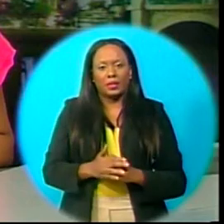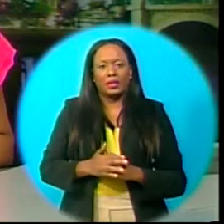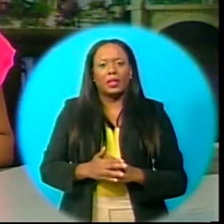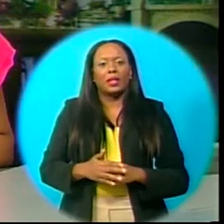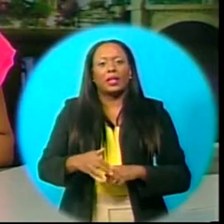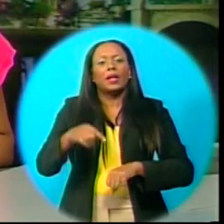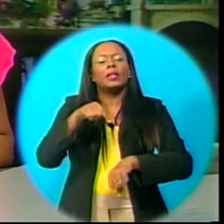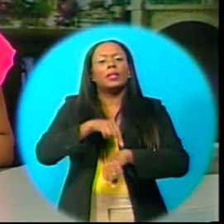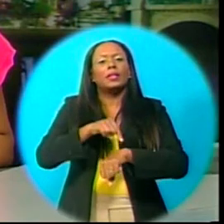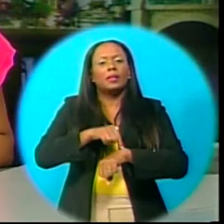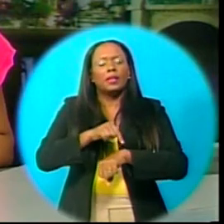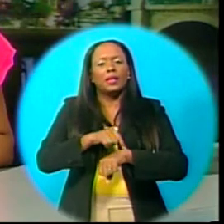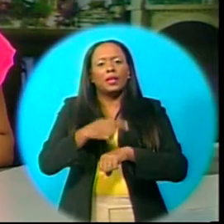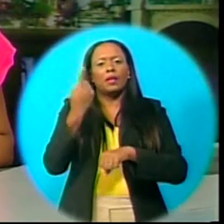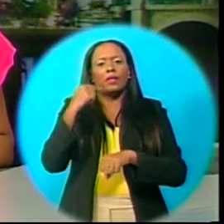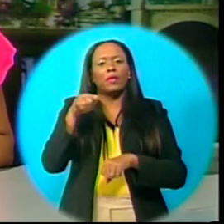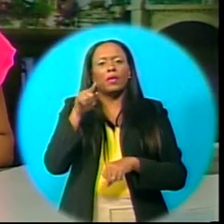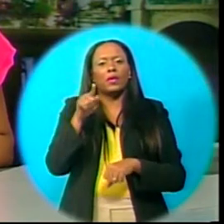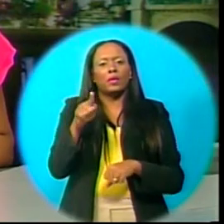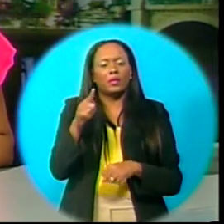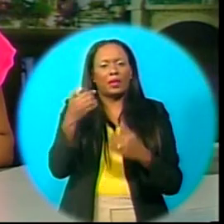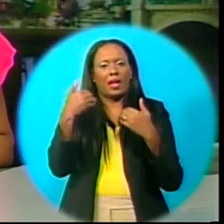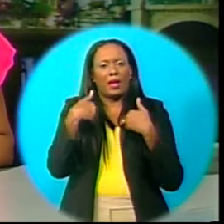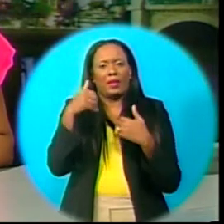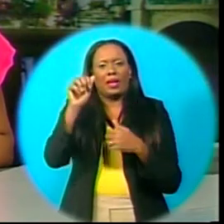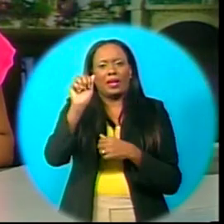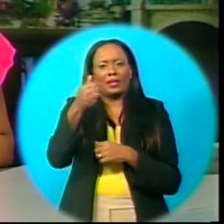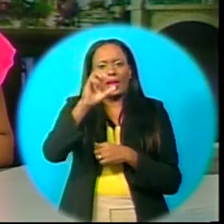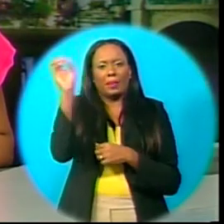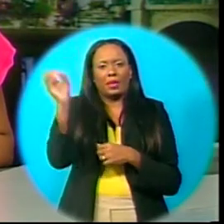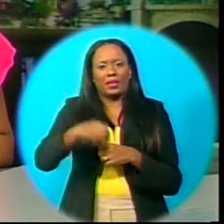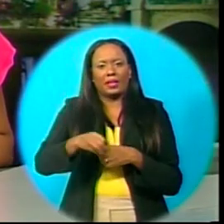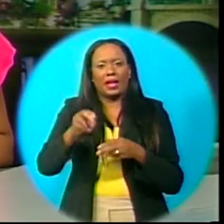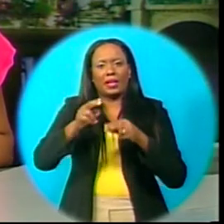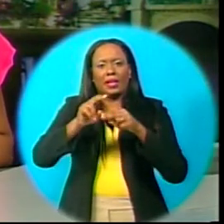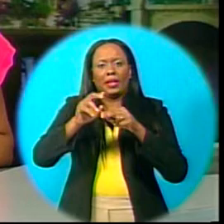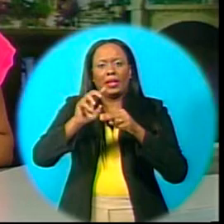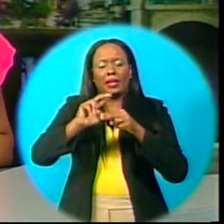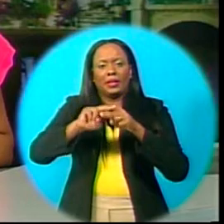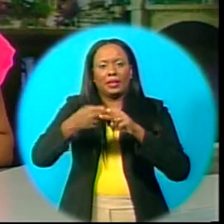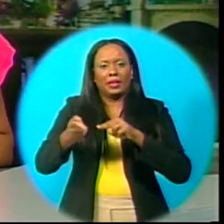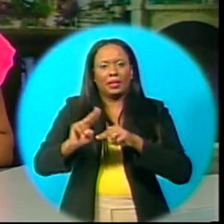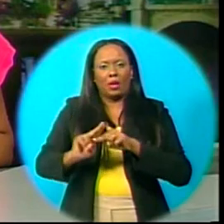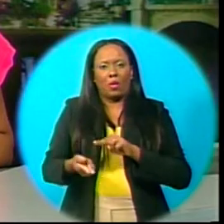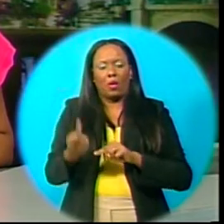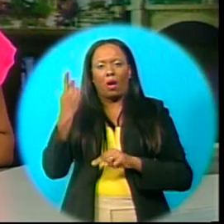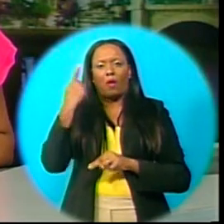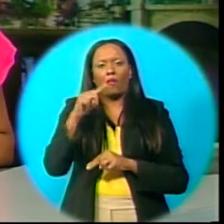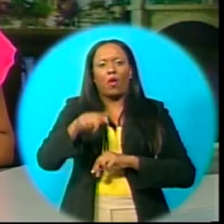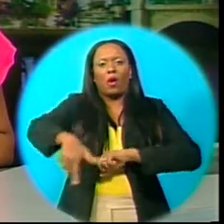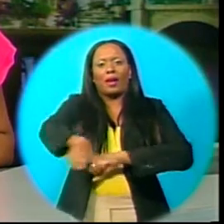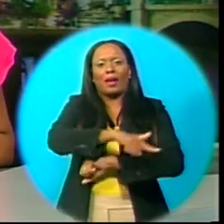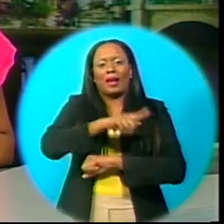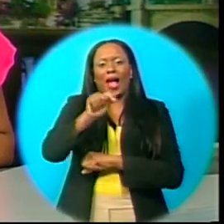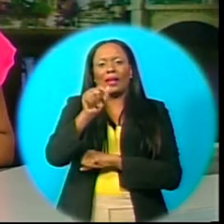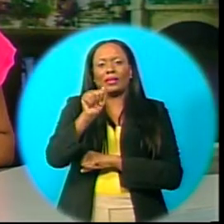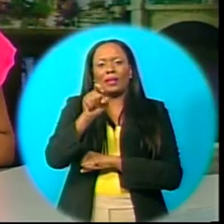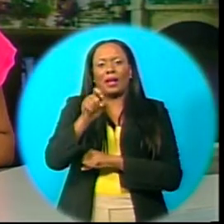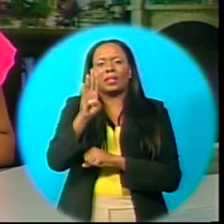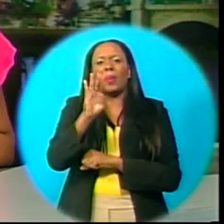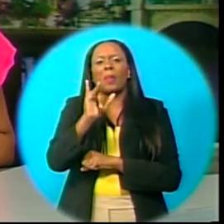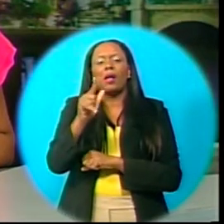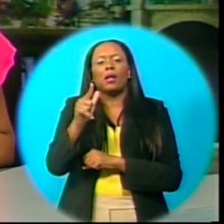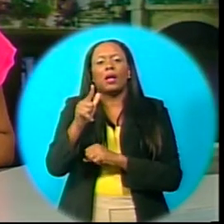which landowners qualify for a 10% discount on their 2015-2016 land tax bills has been extended